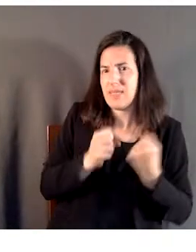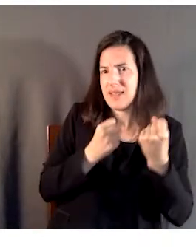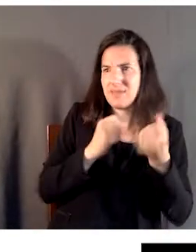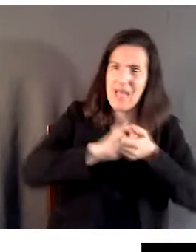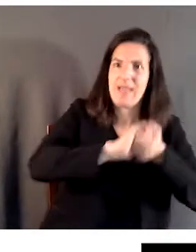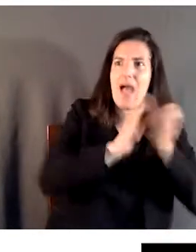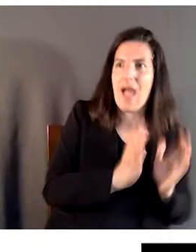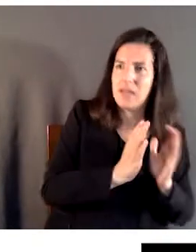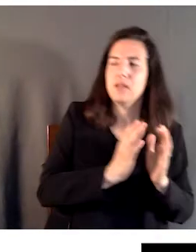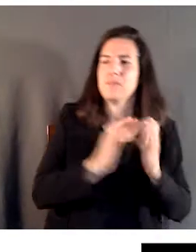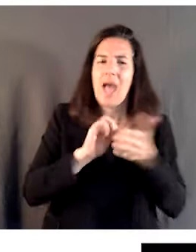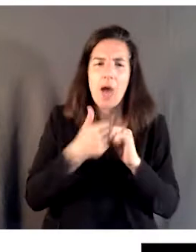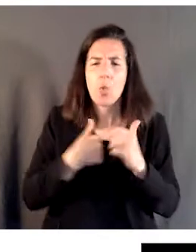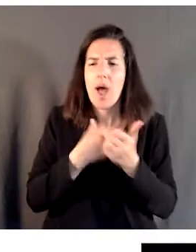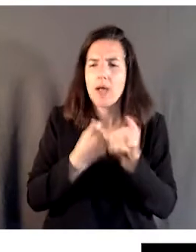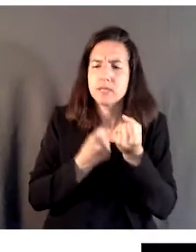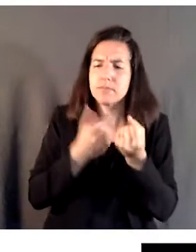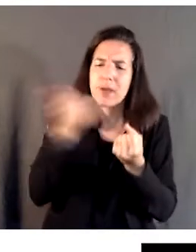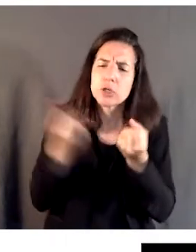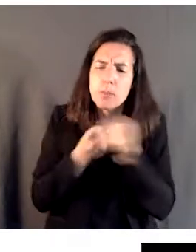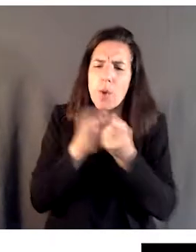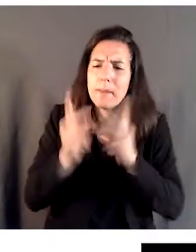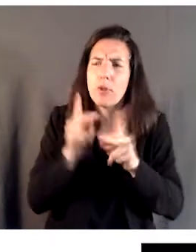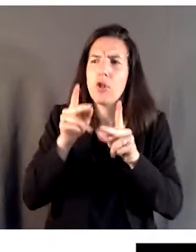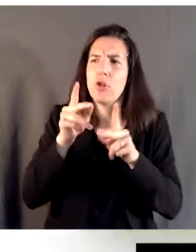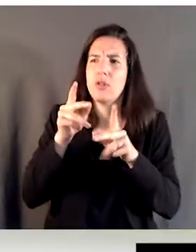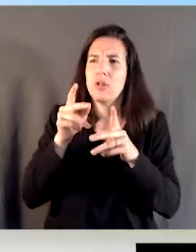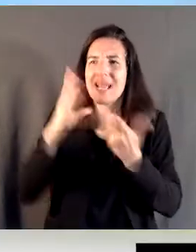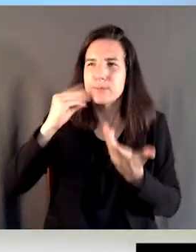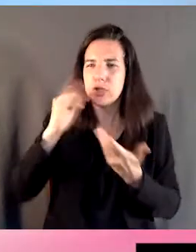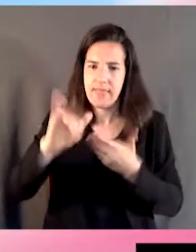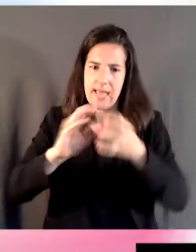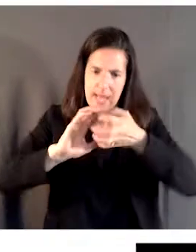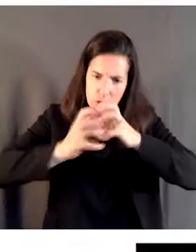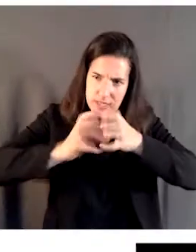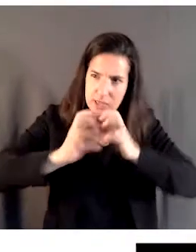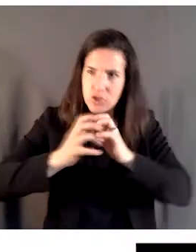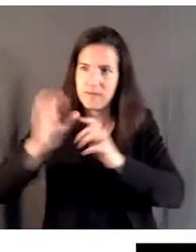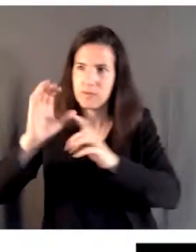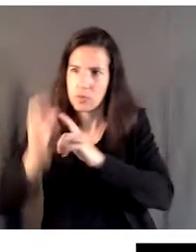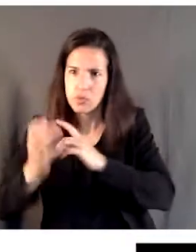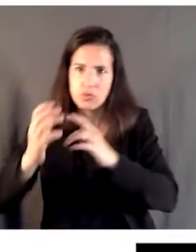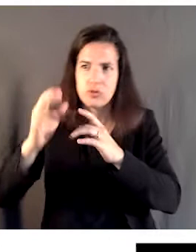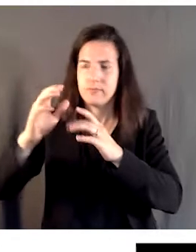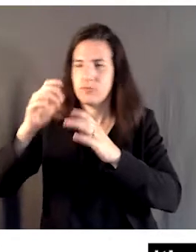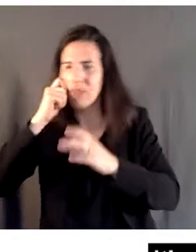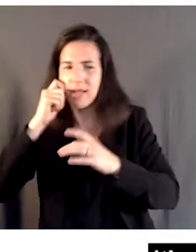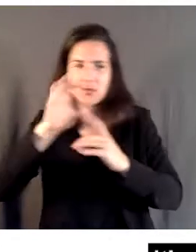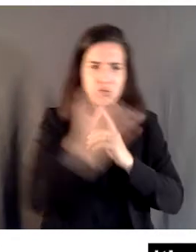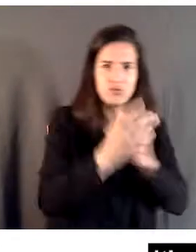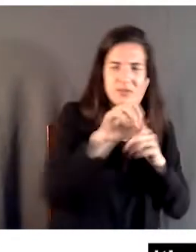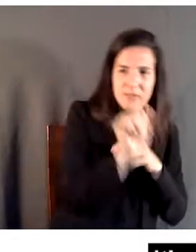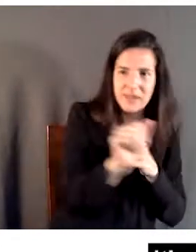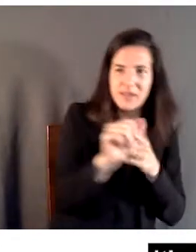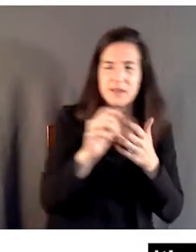support people at that intersection that really are experiencing multiple barriers already. And it's just